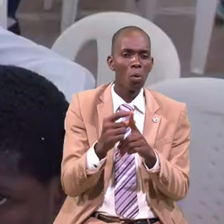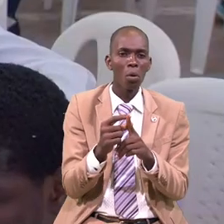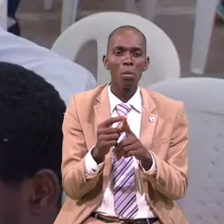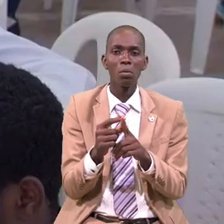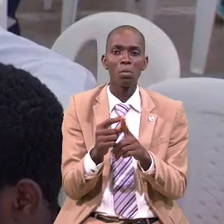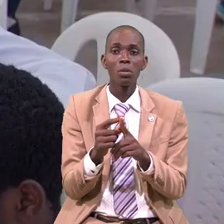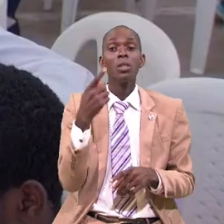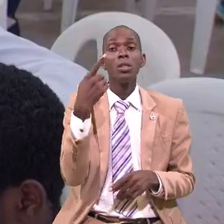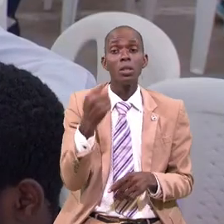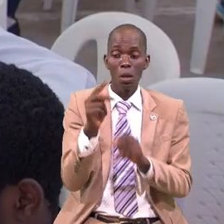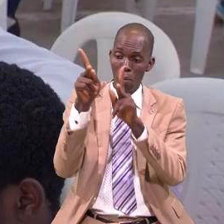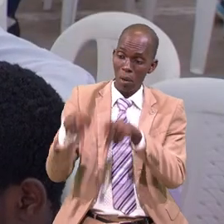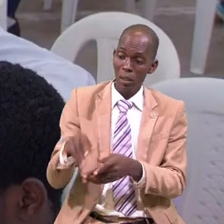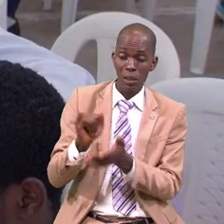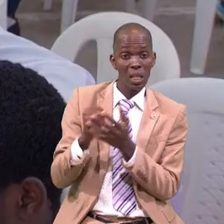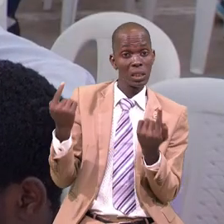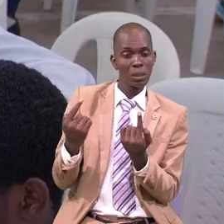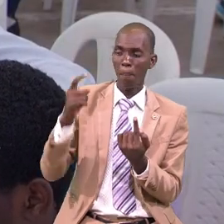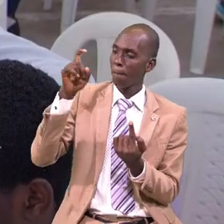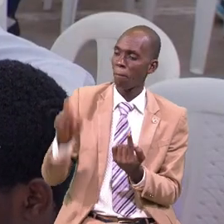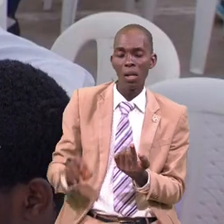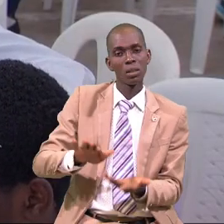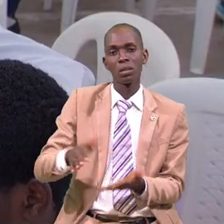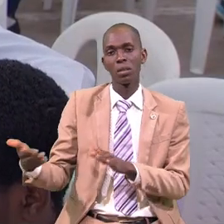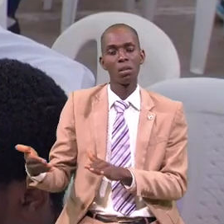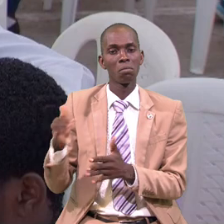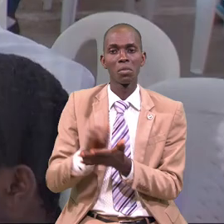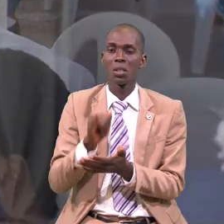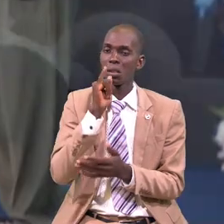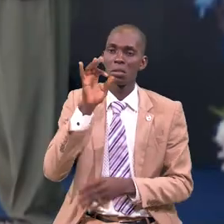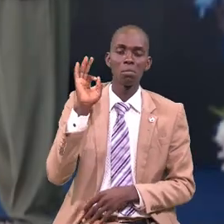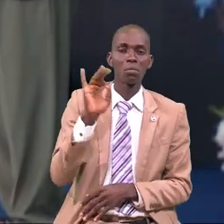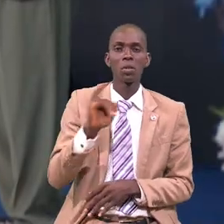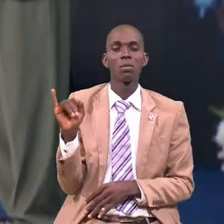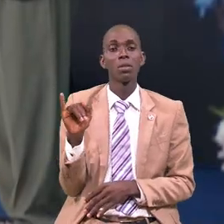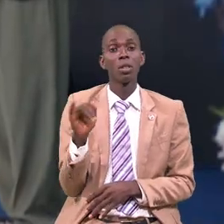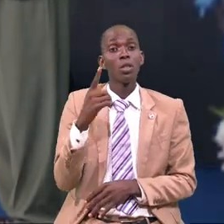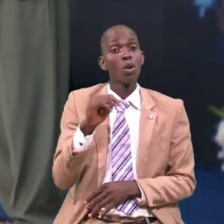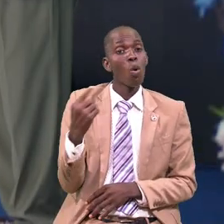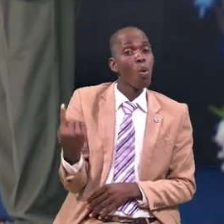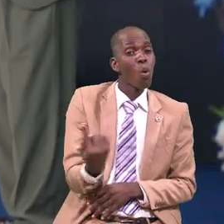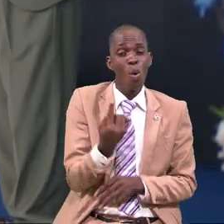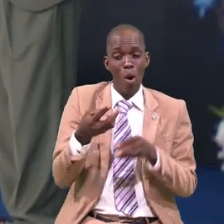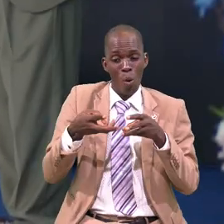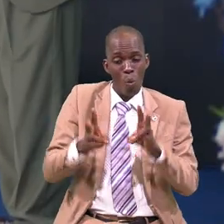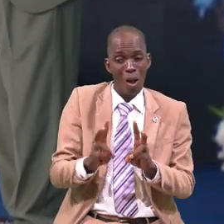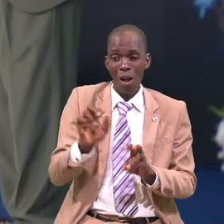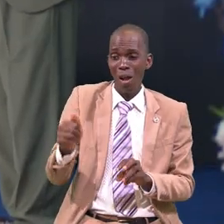soul that sinneth, it shall die. The only way anyone can be